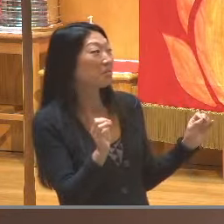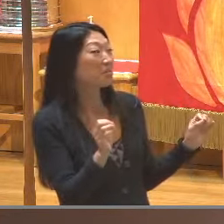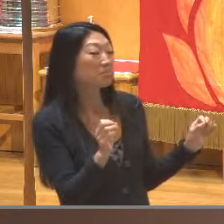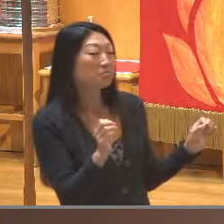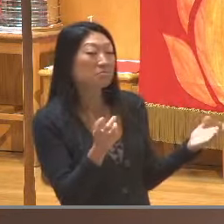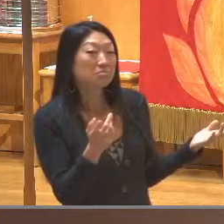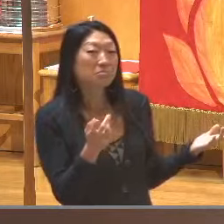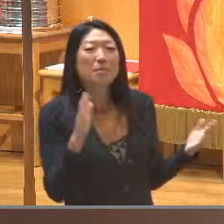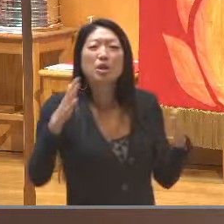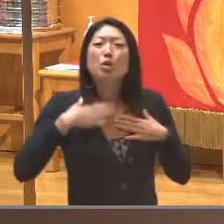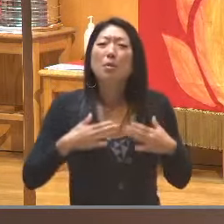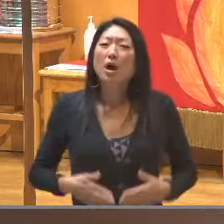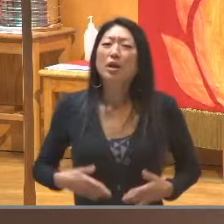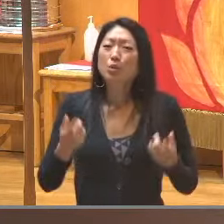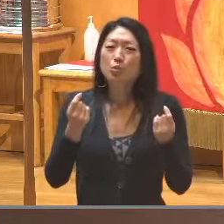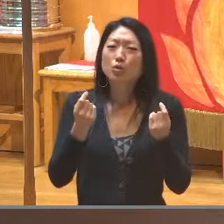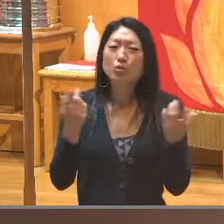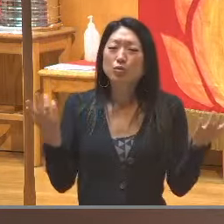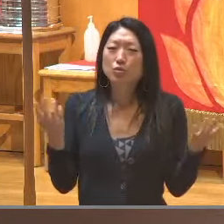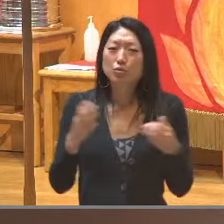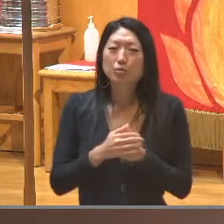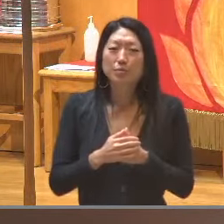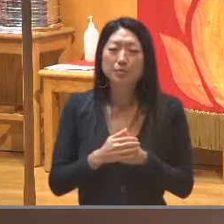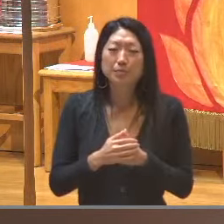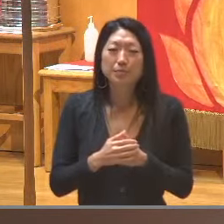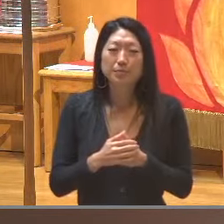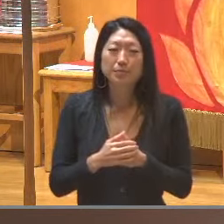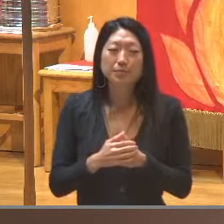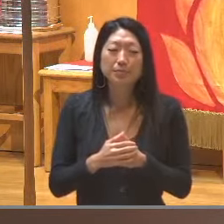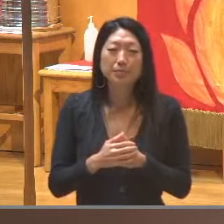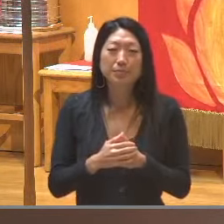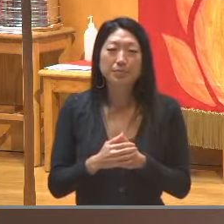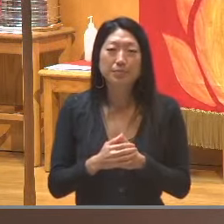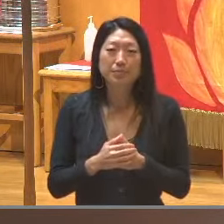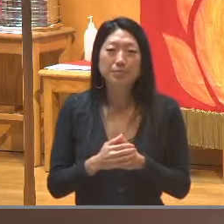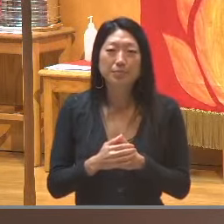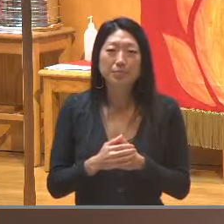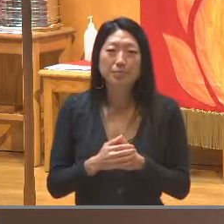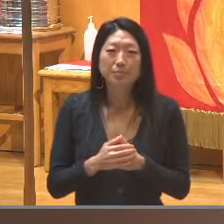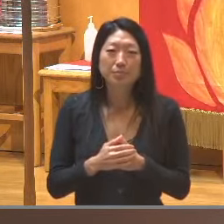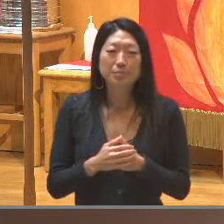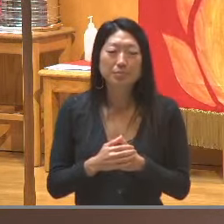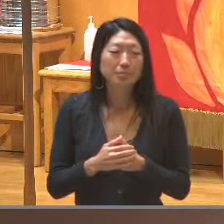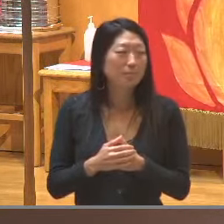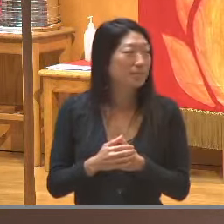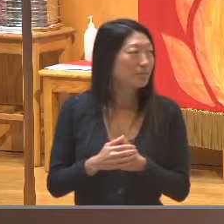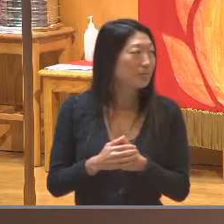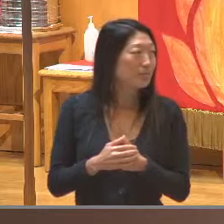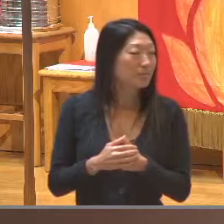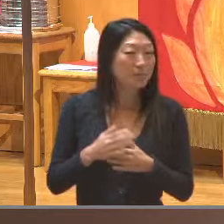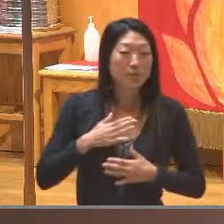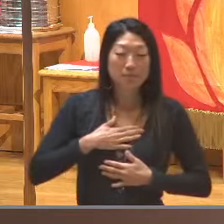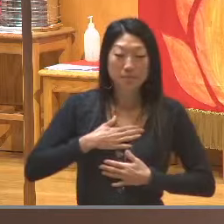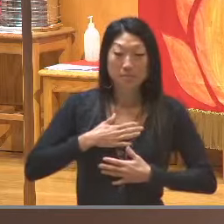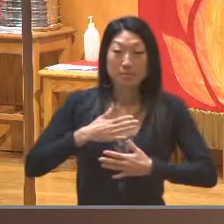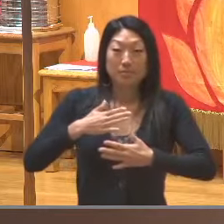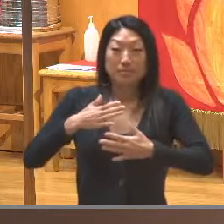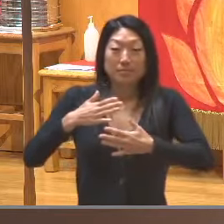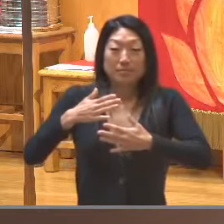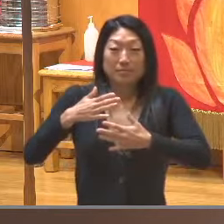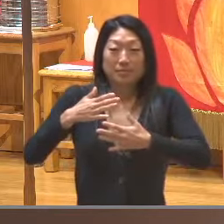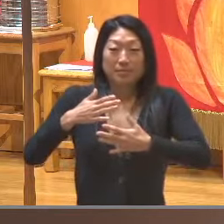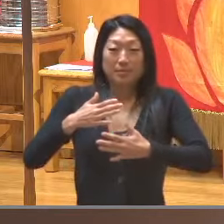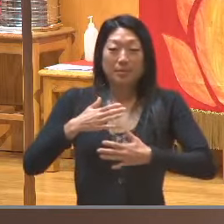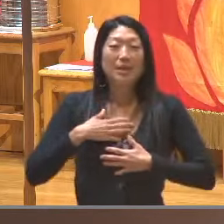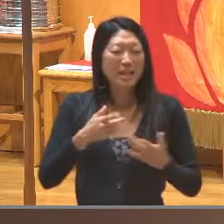That's true. What does your body do, maybe, is the question I want to know. What does your body do when you breathe? You suck in the air, exactly. So